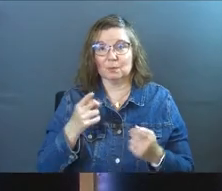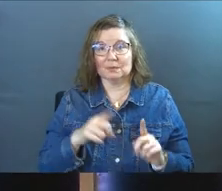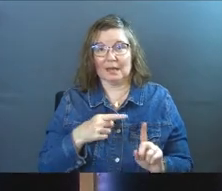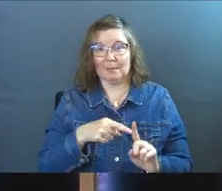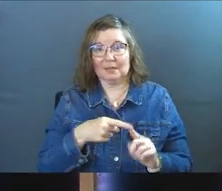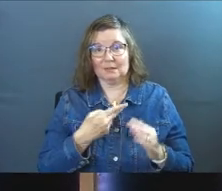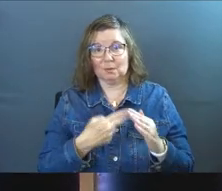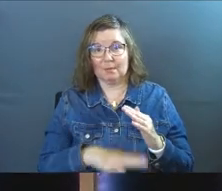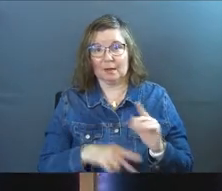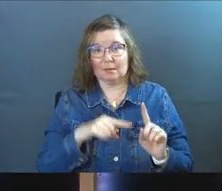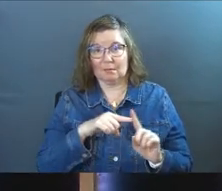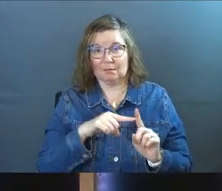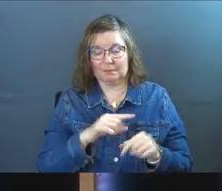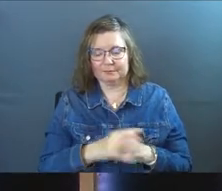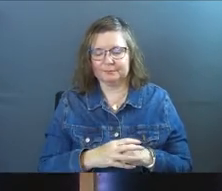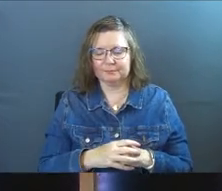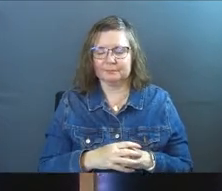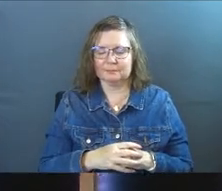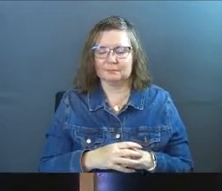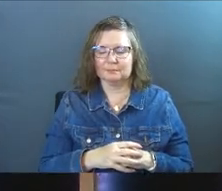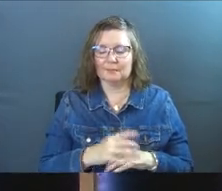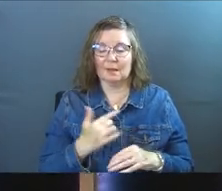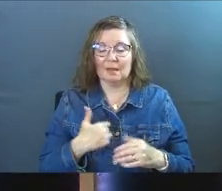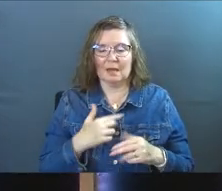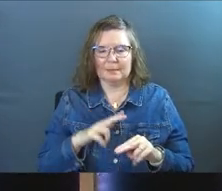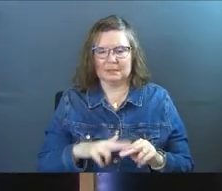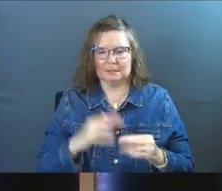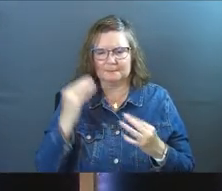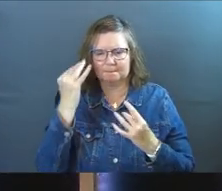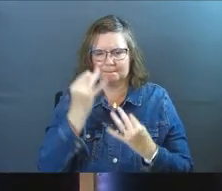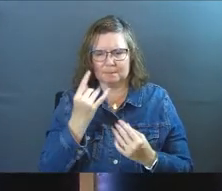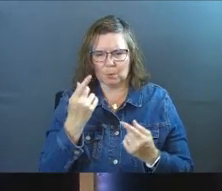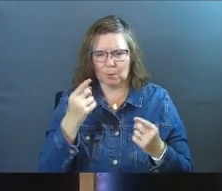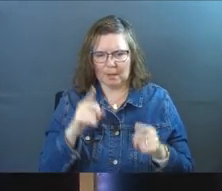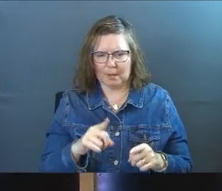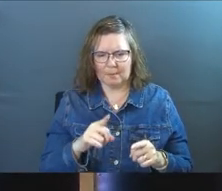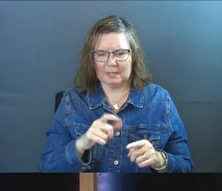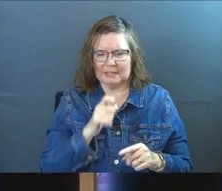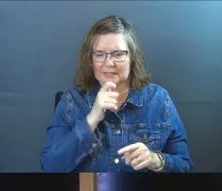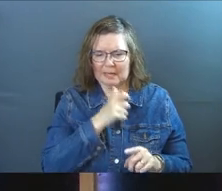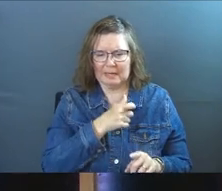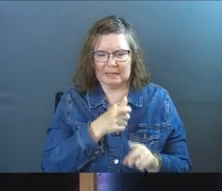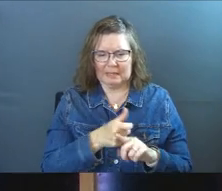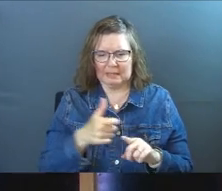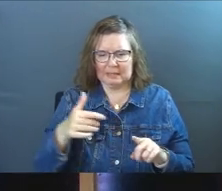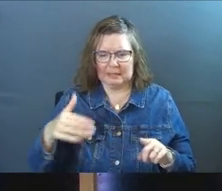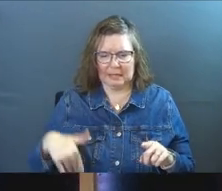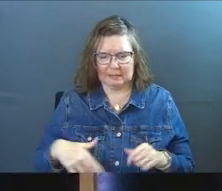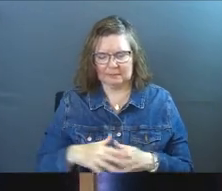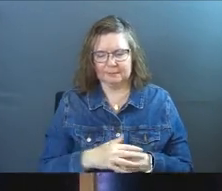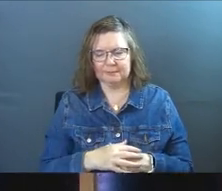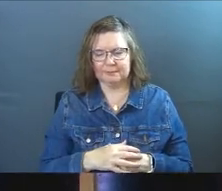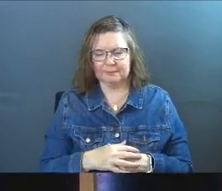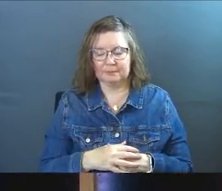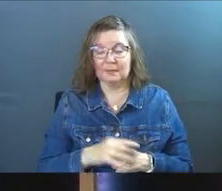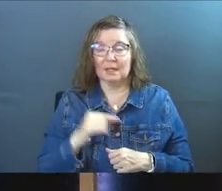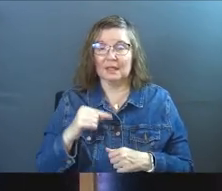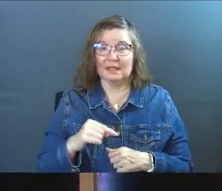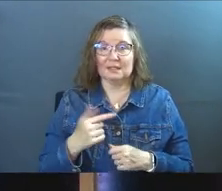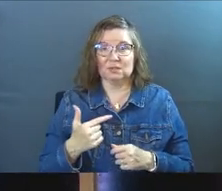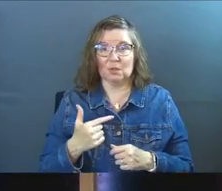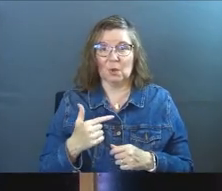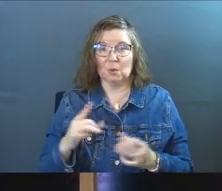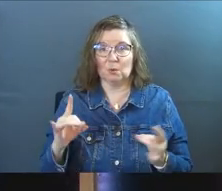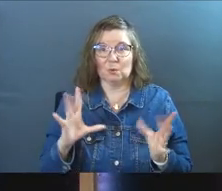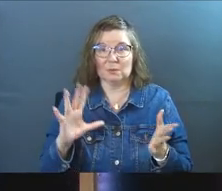is. He says, I'm sitting here contemplating what's about to come. It hasn't hit yet, but this is